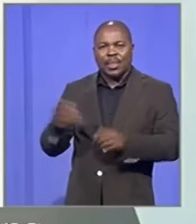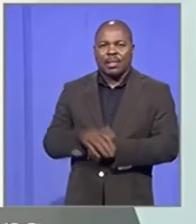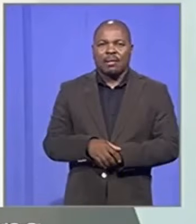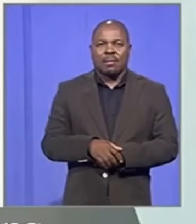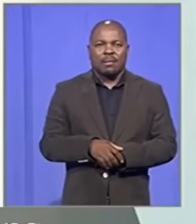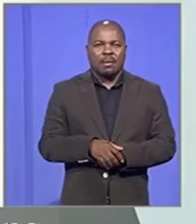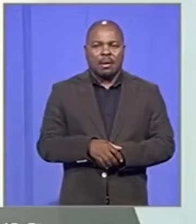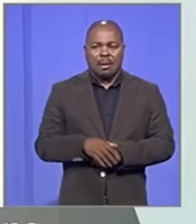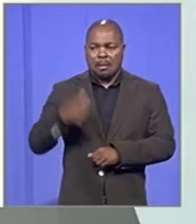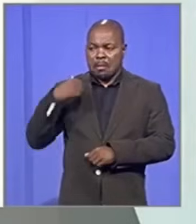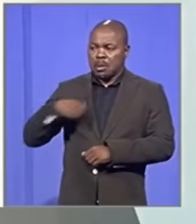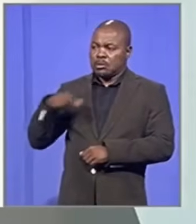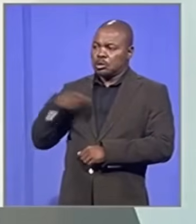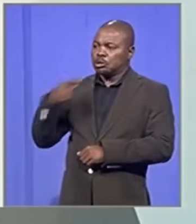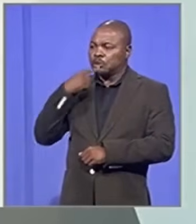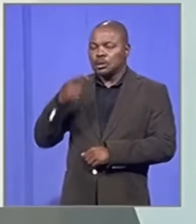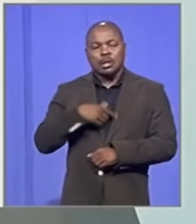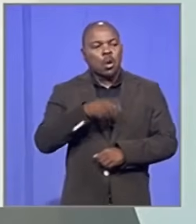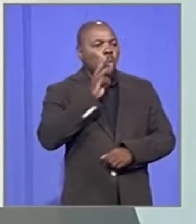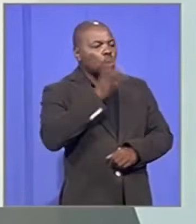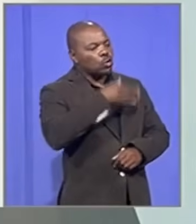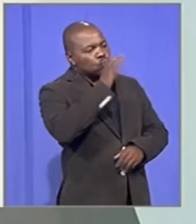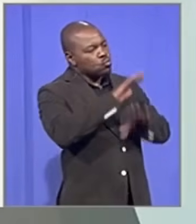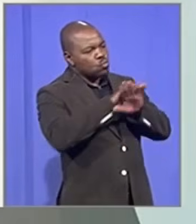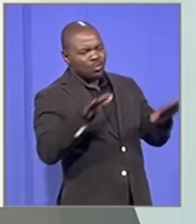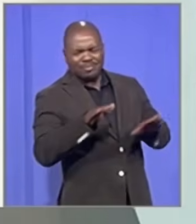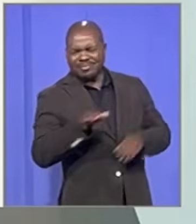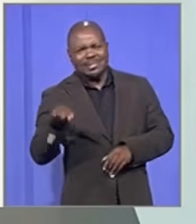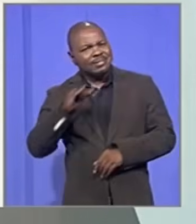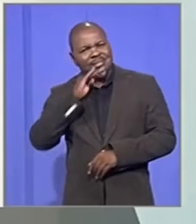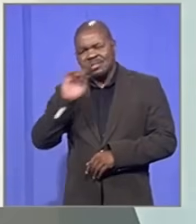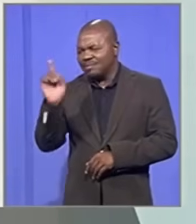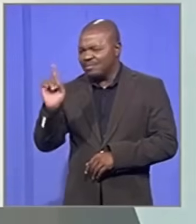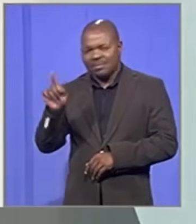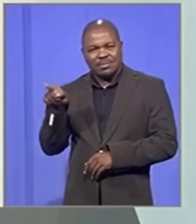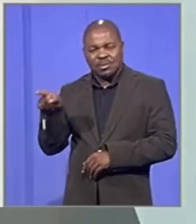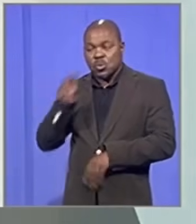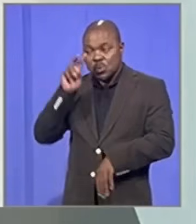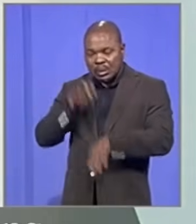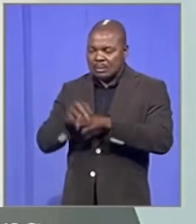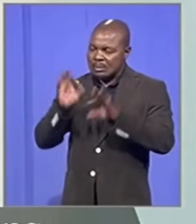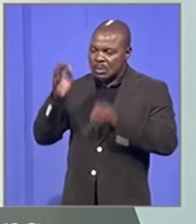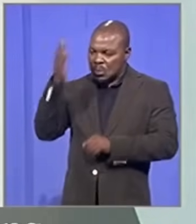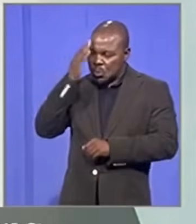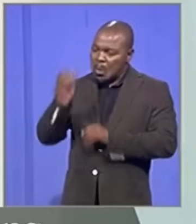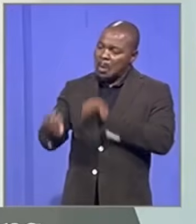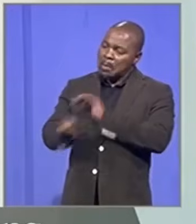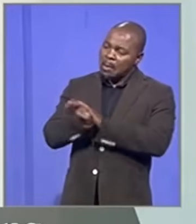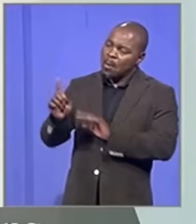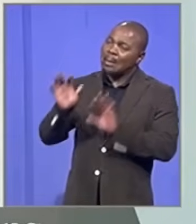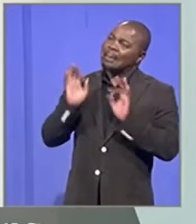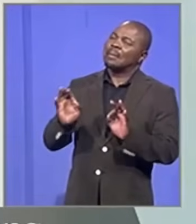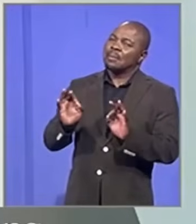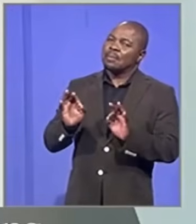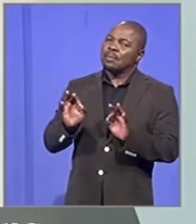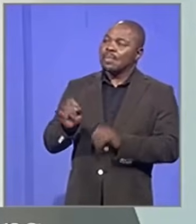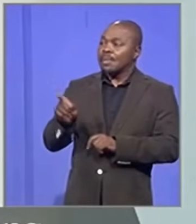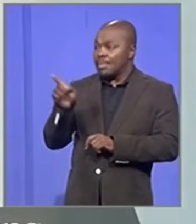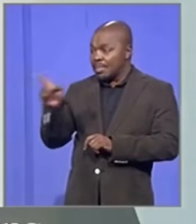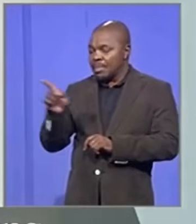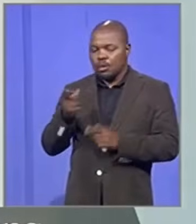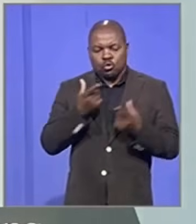for a municipality to say, do not drink the water because there's possible contamination. We need to know exactly what happened. You know, how are they dealing